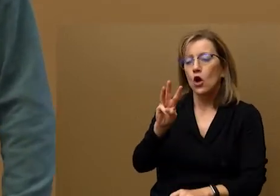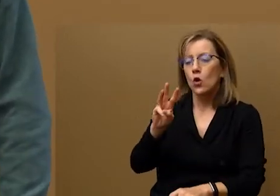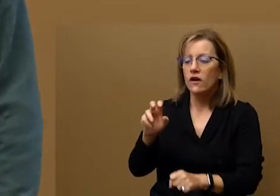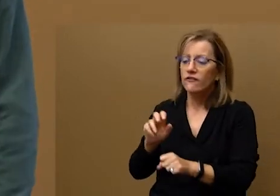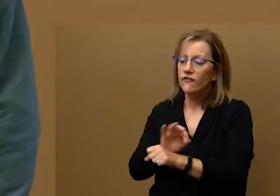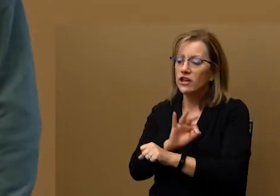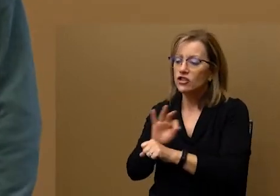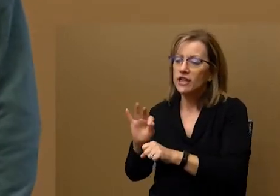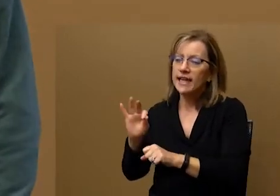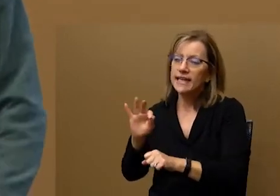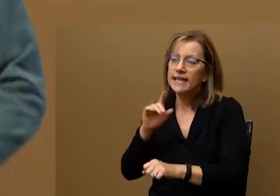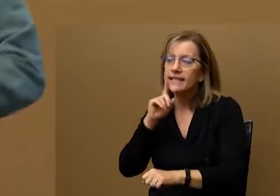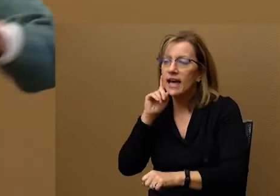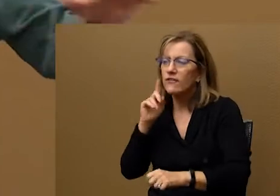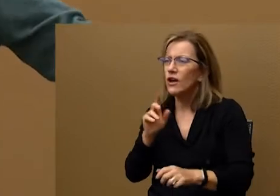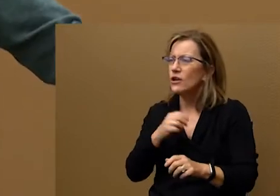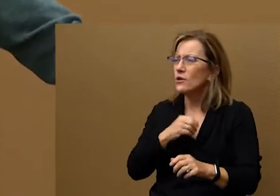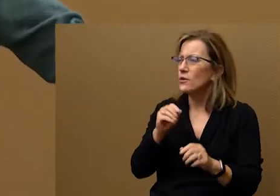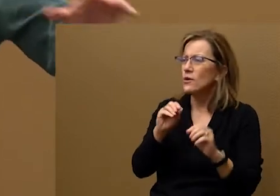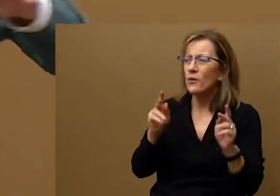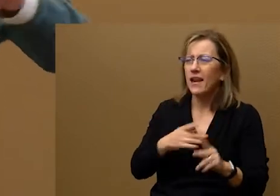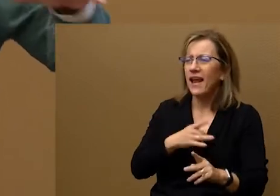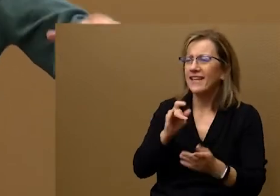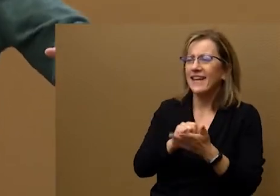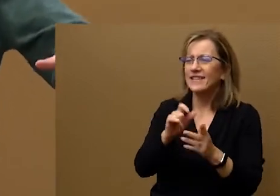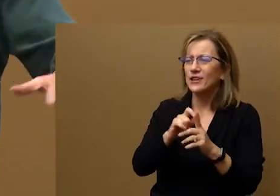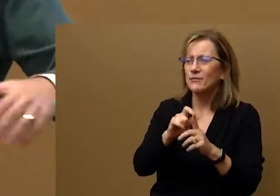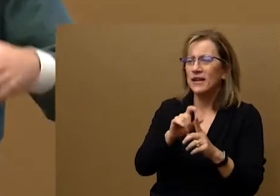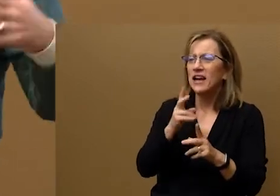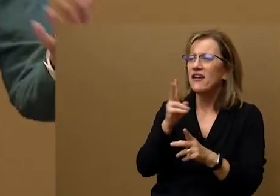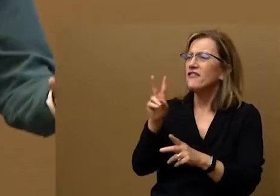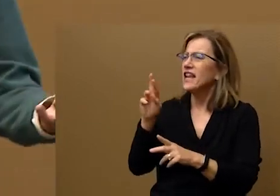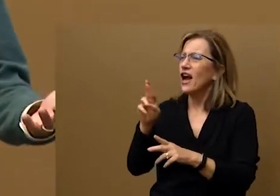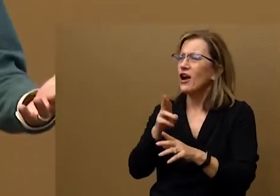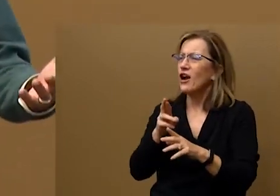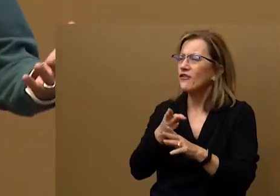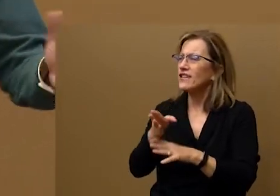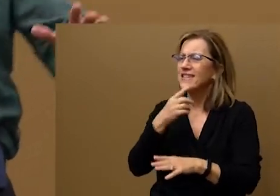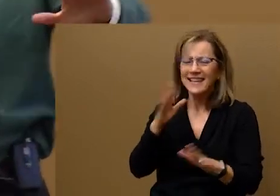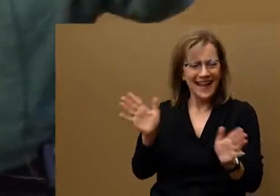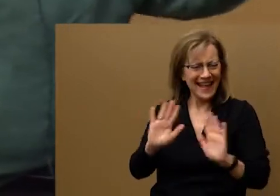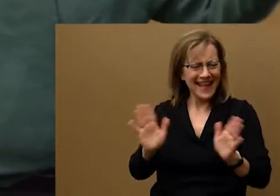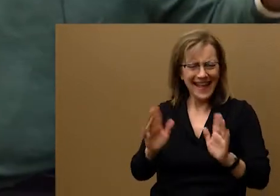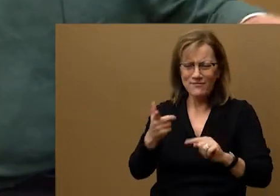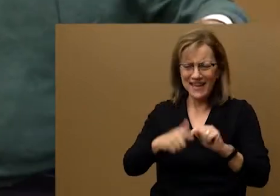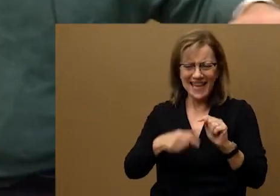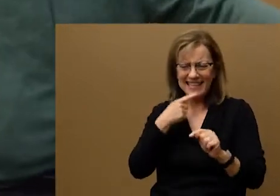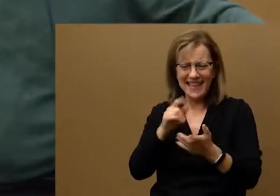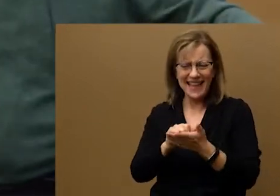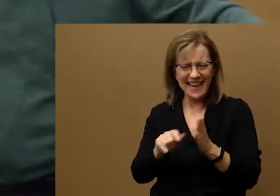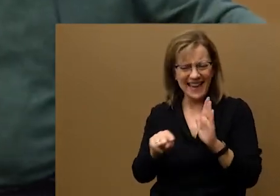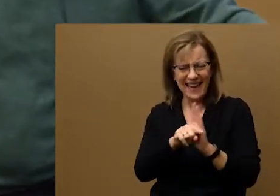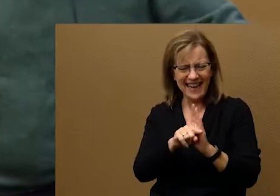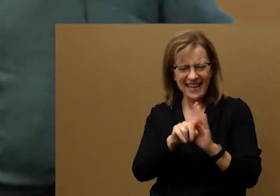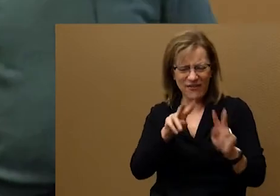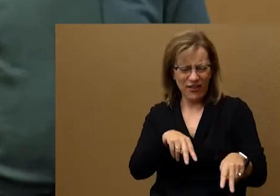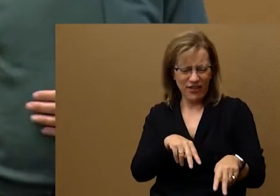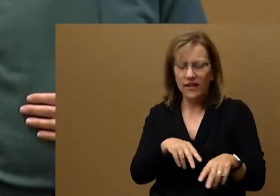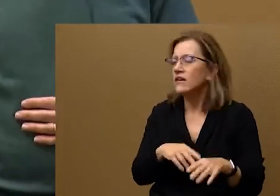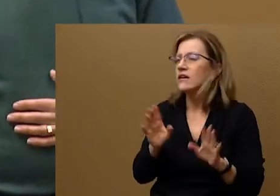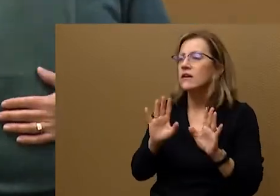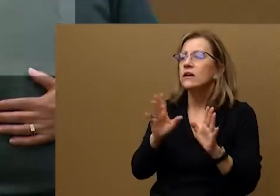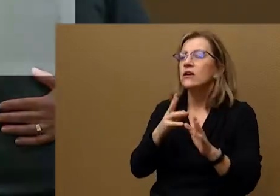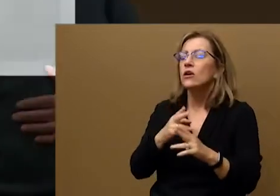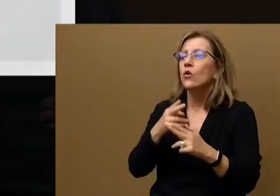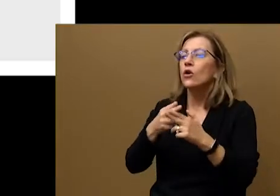called low-functioning deaf. Nobody likes that term, low-functioning deaf. The VR field came out and said, no, we can't use that, that's stigmatizing. So